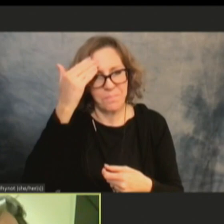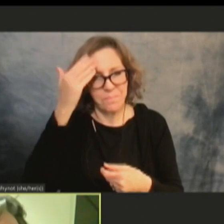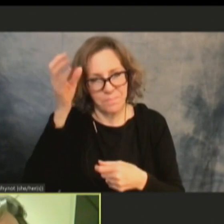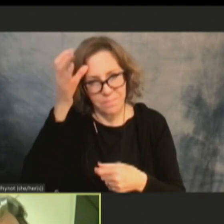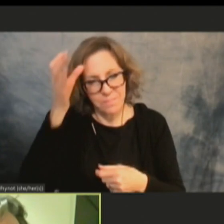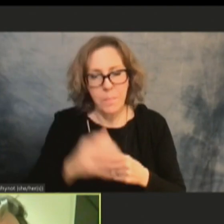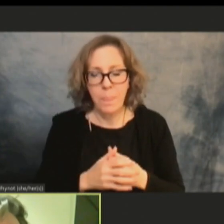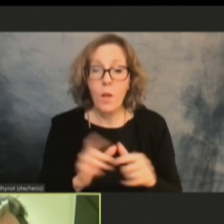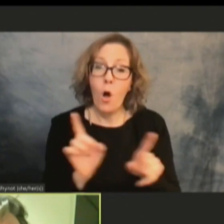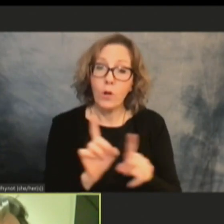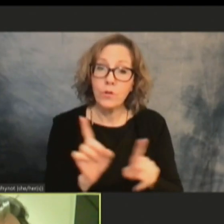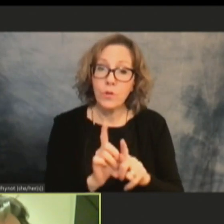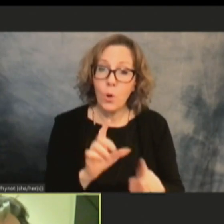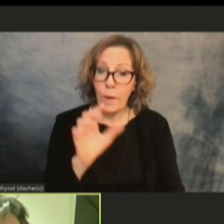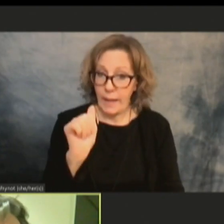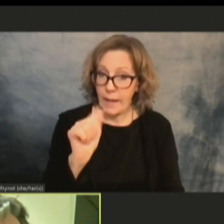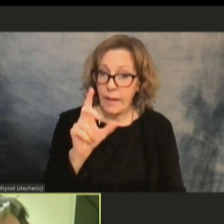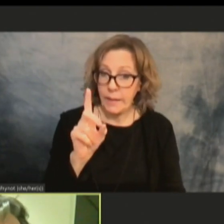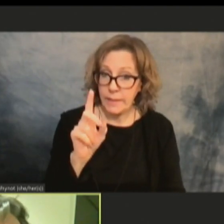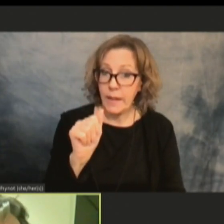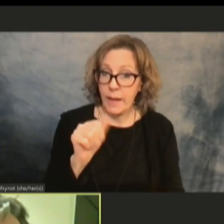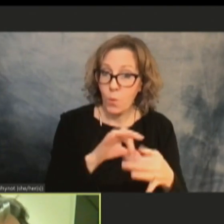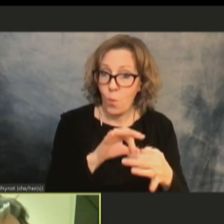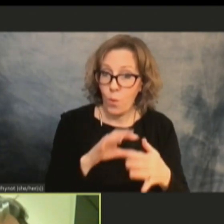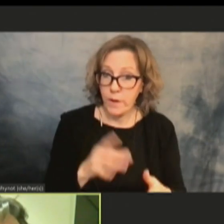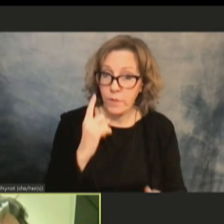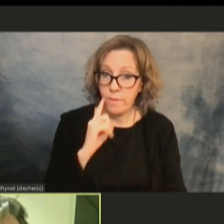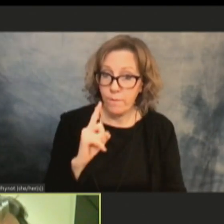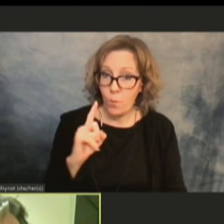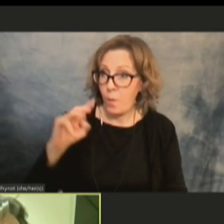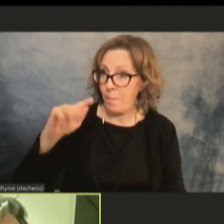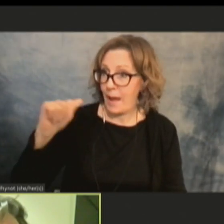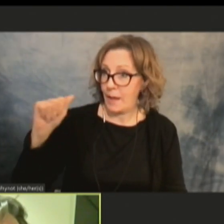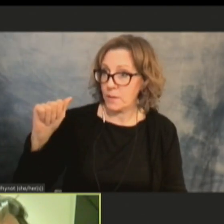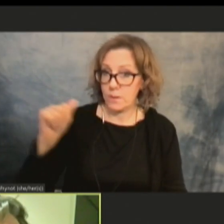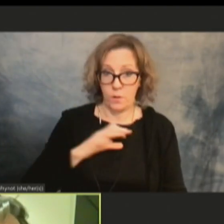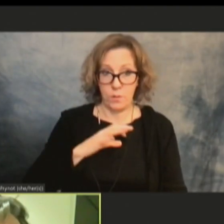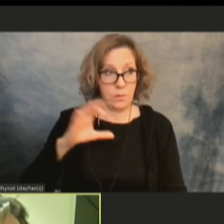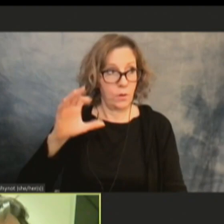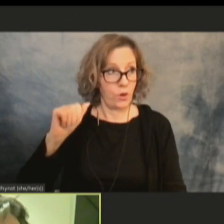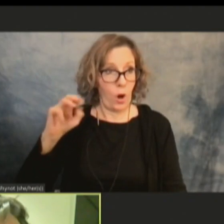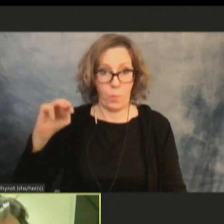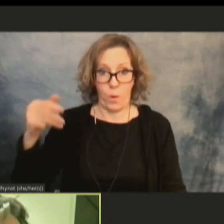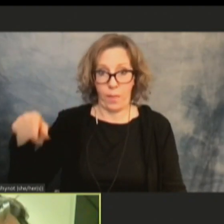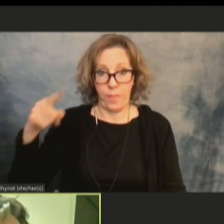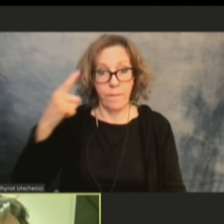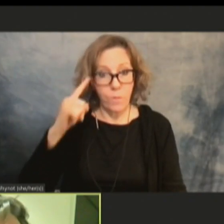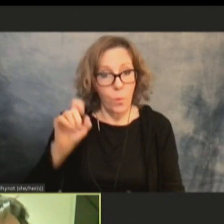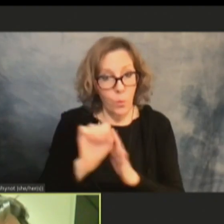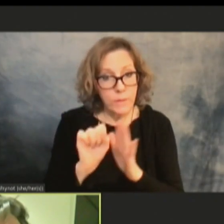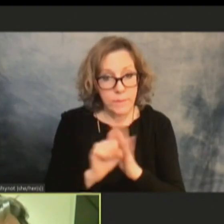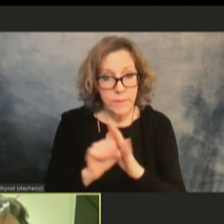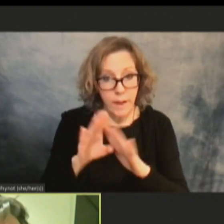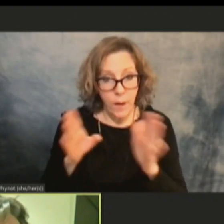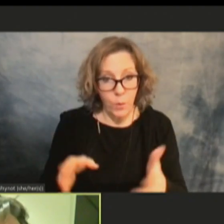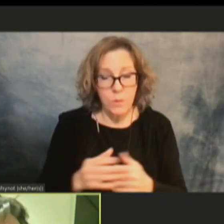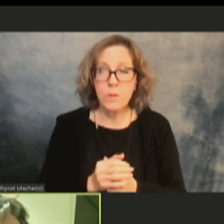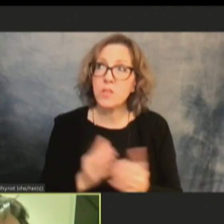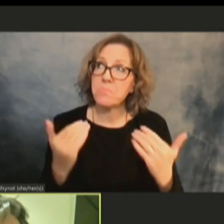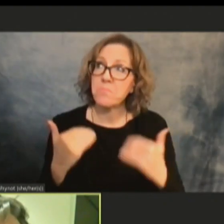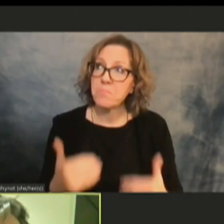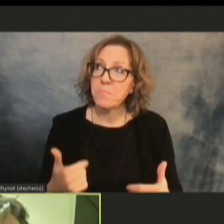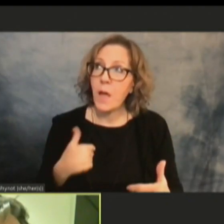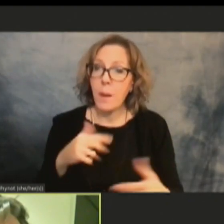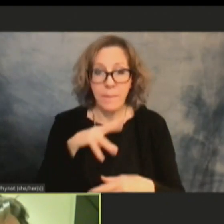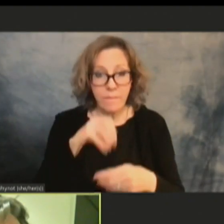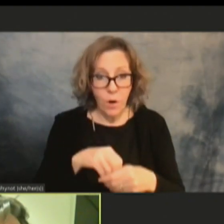of Massachusetts, for the Massachusetts State House. I also serve as an advocate on a number of